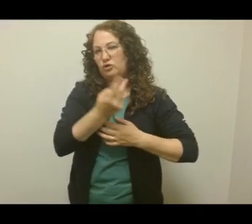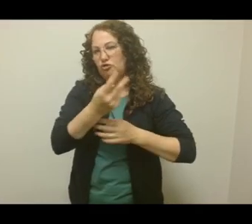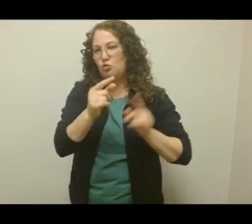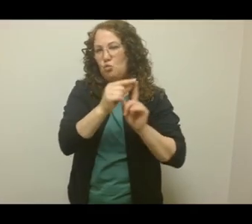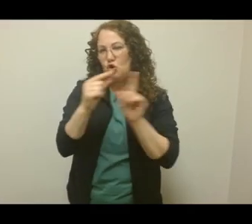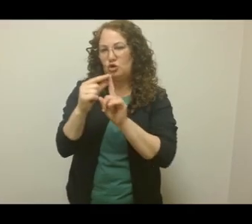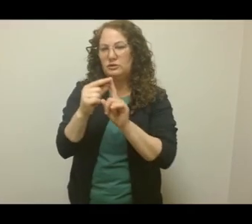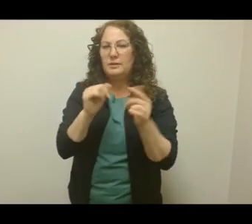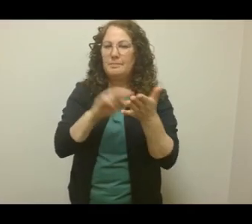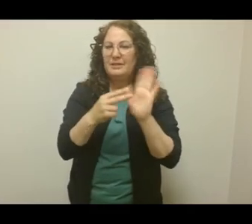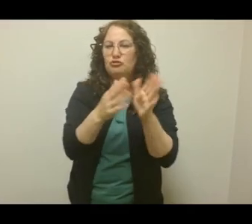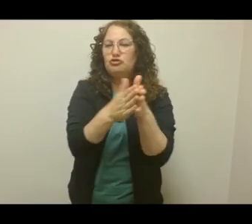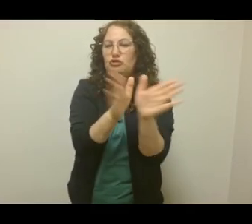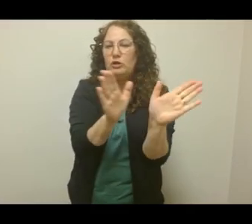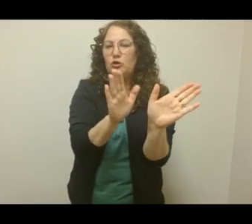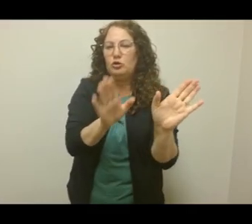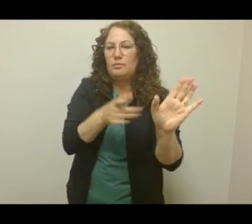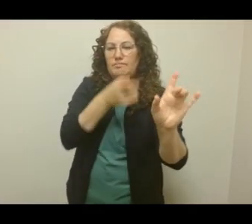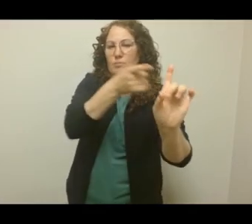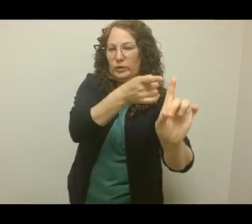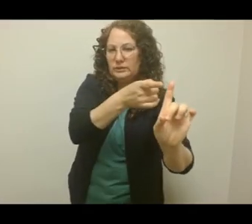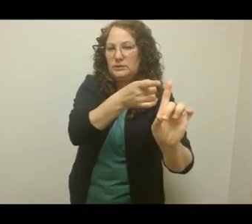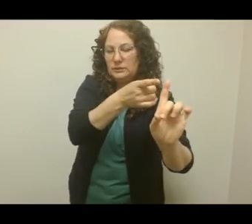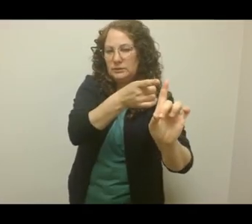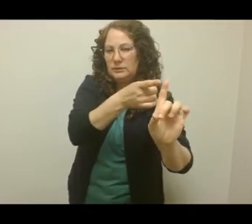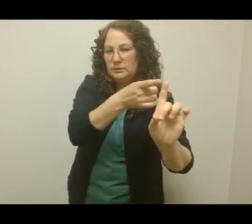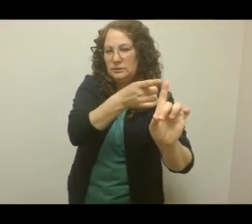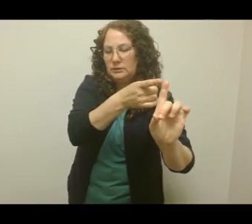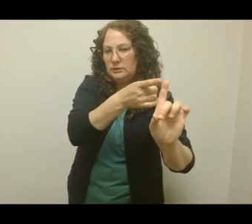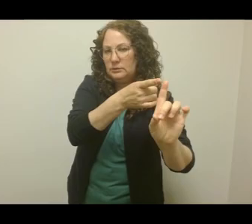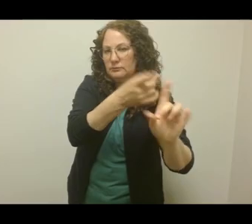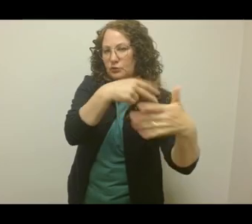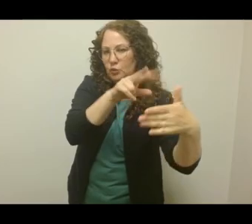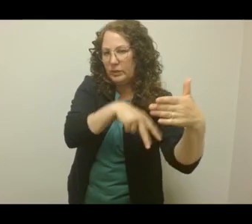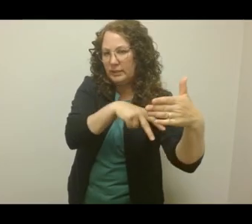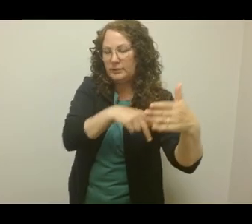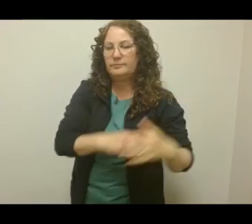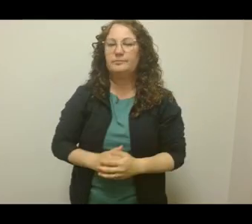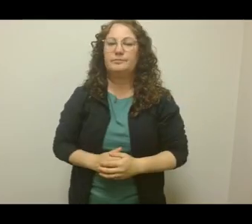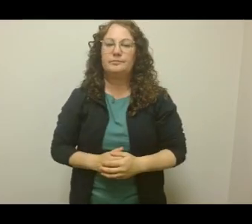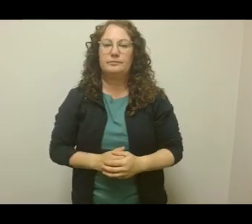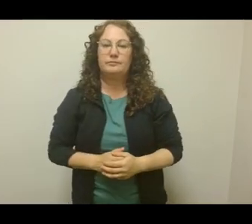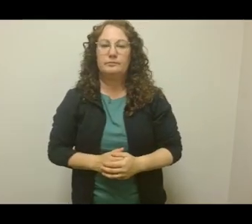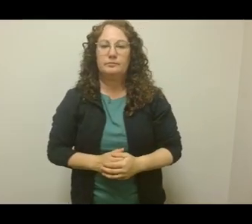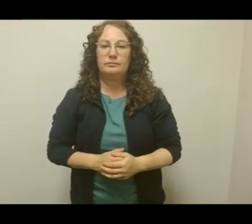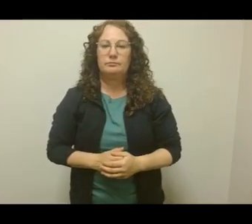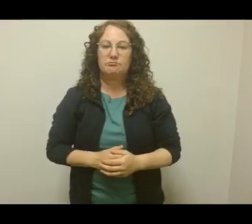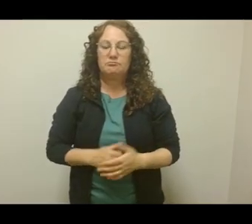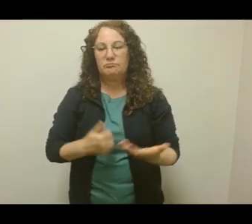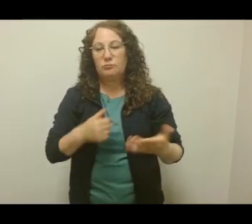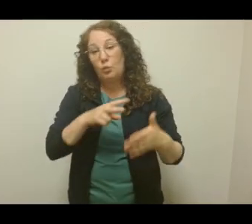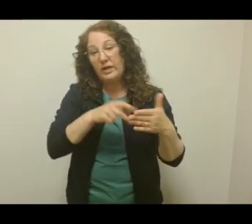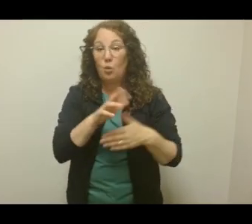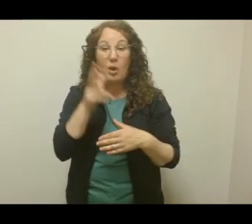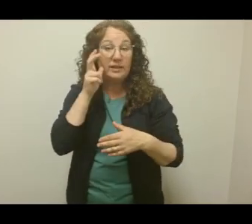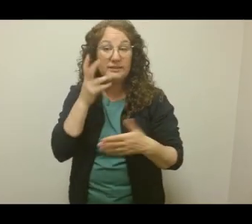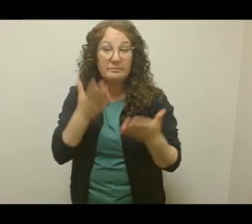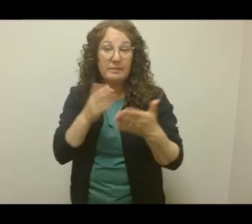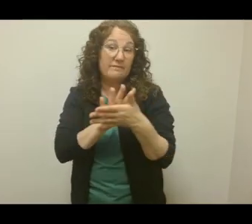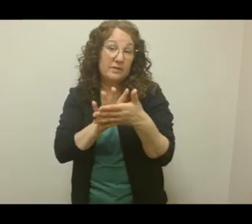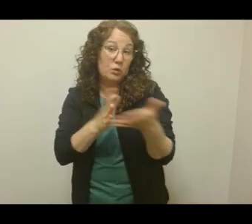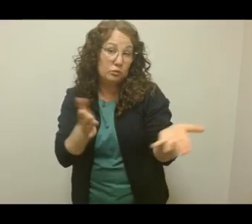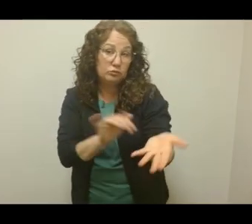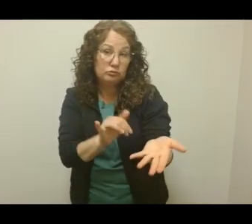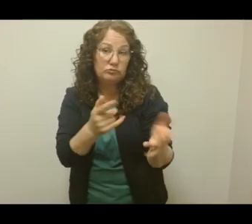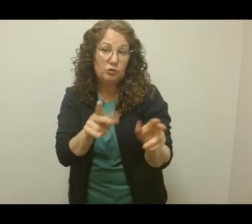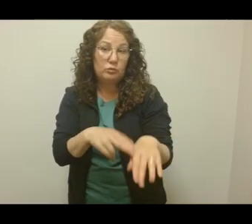the general subject of whatever you are reading or listening to. Could be the topic of a video as well, of